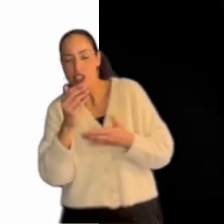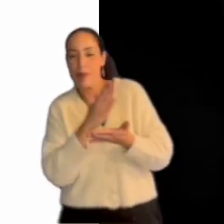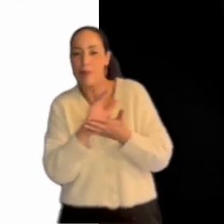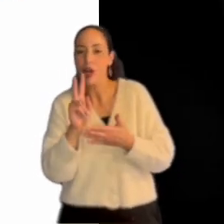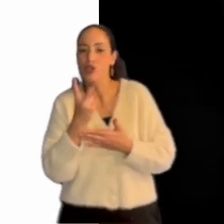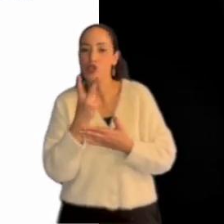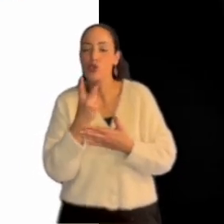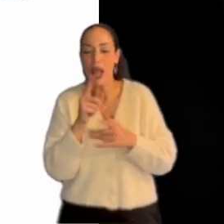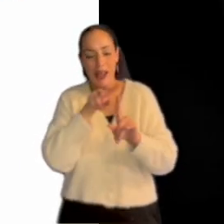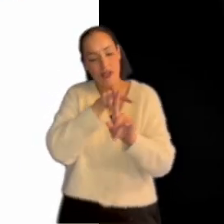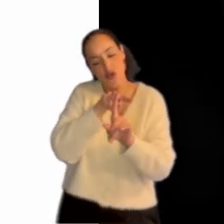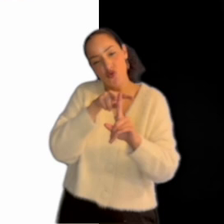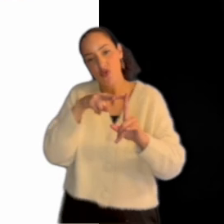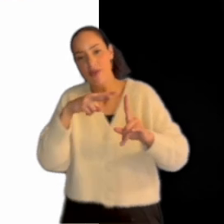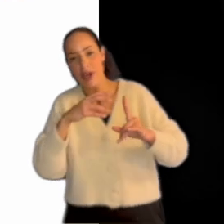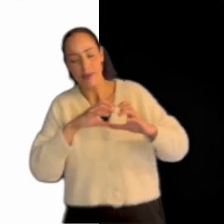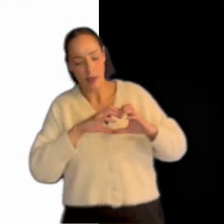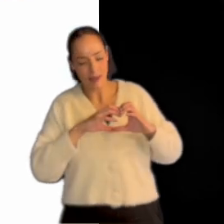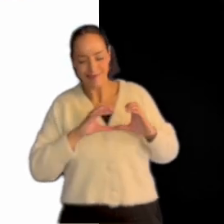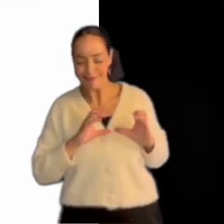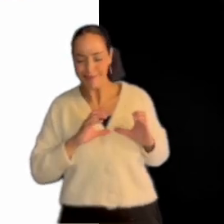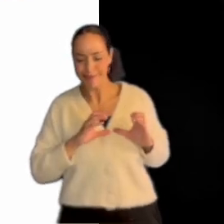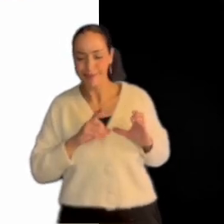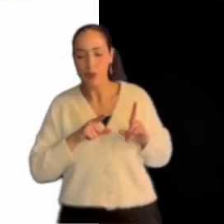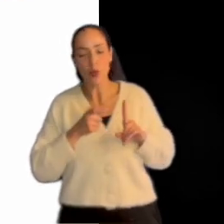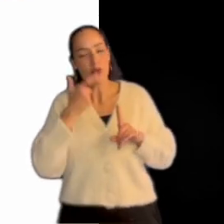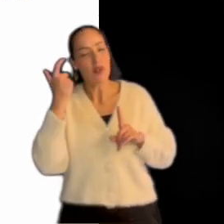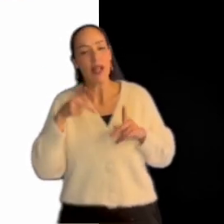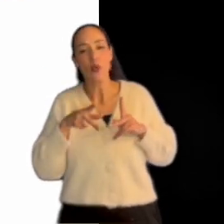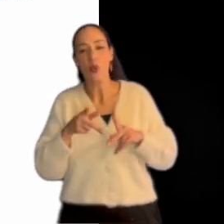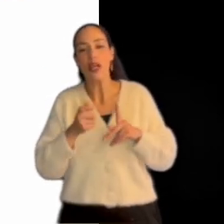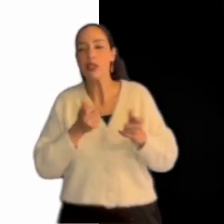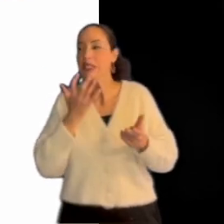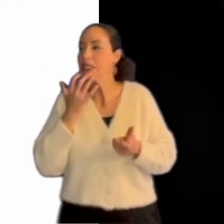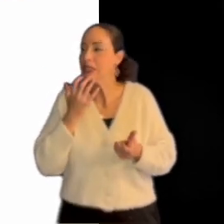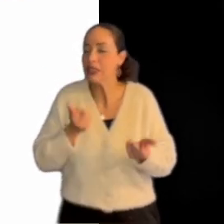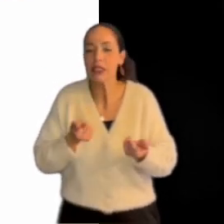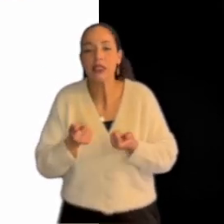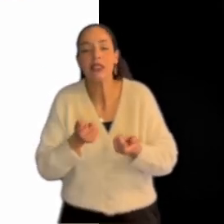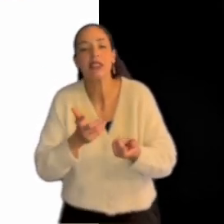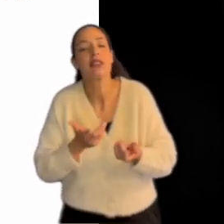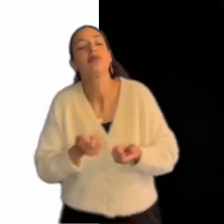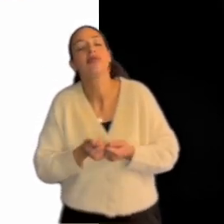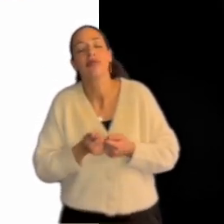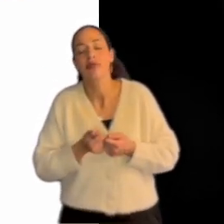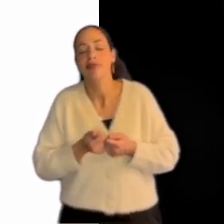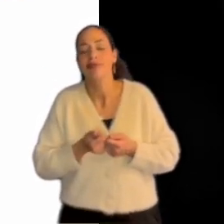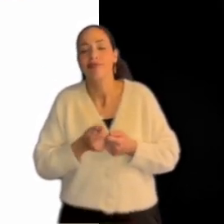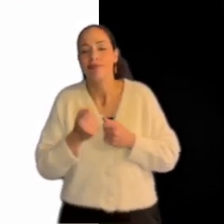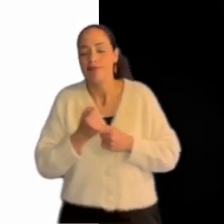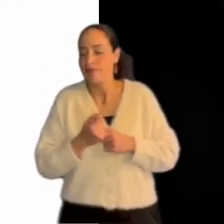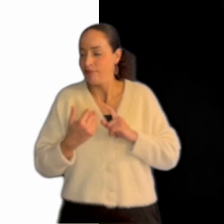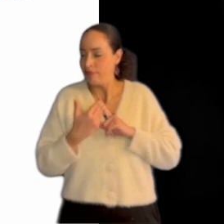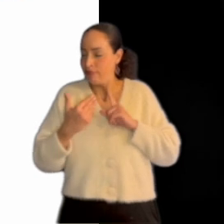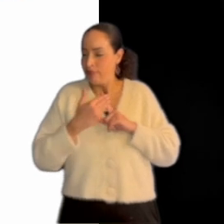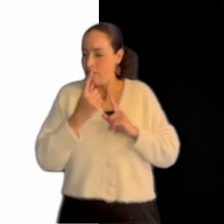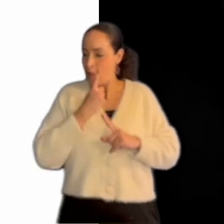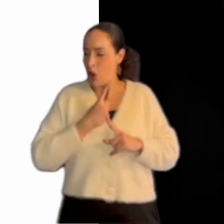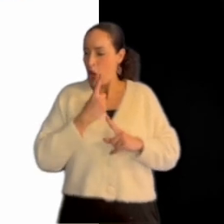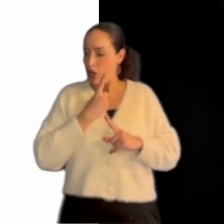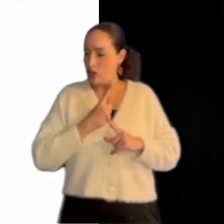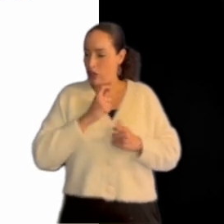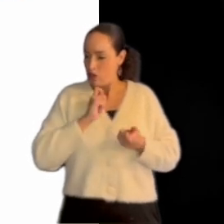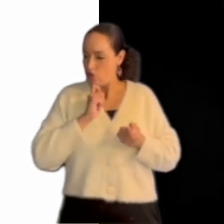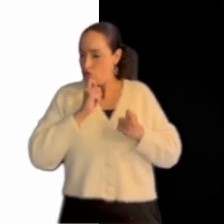how. Recognising these personal transformations as wise adaptations allows us to survive. It helps us to find the space needed